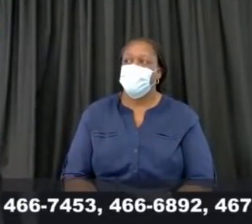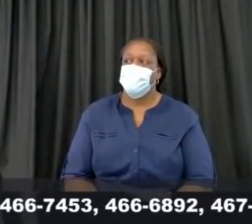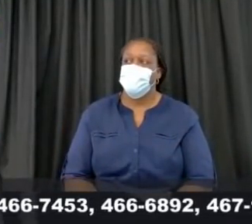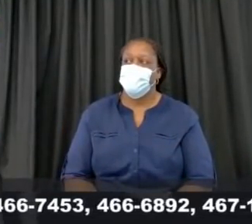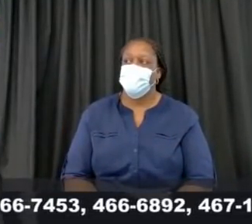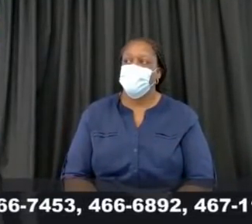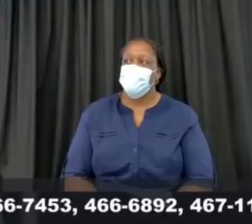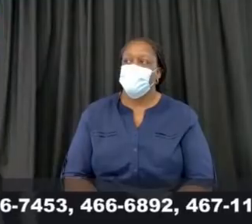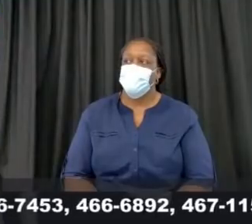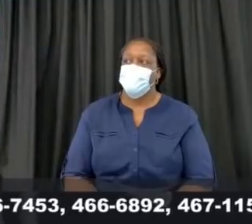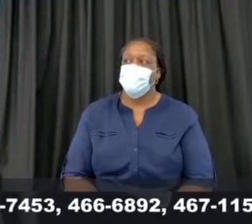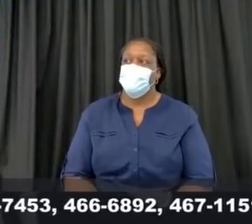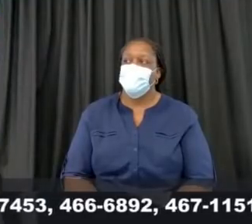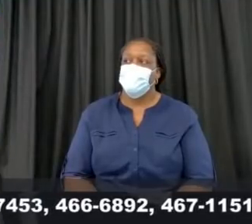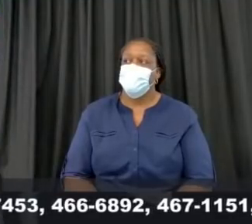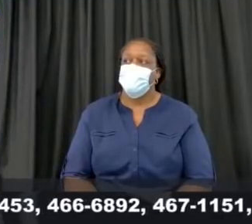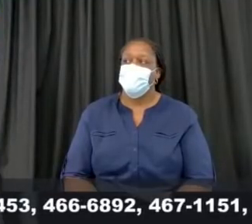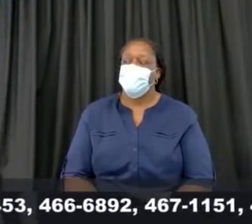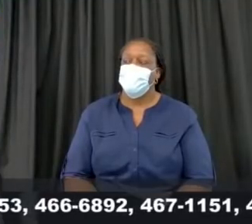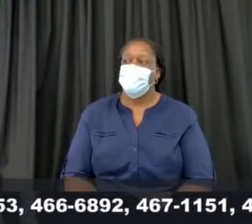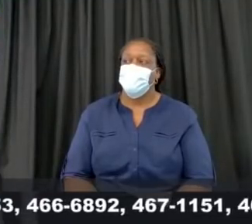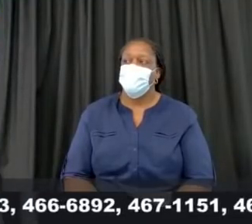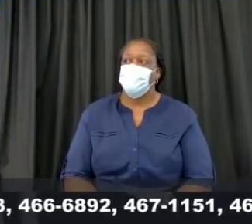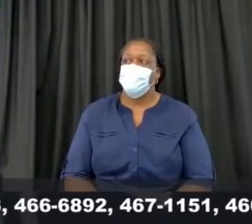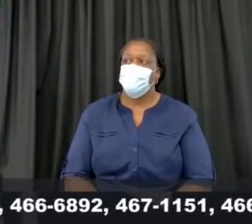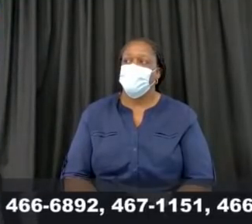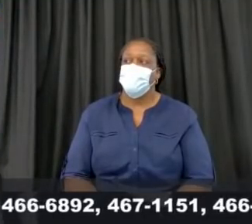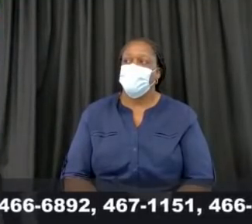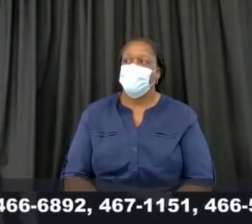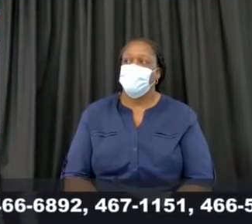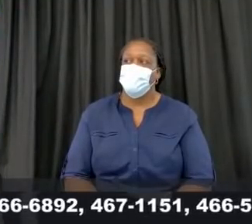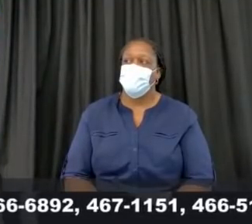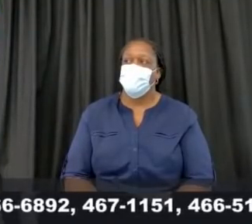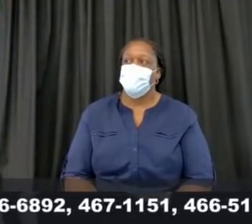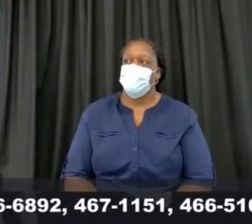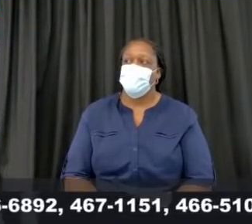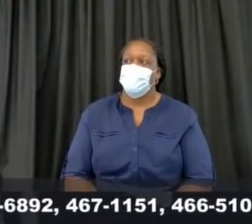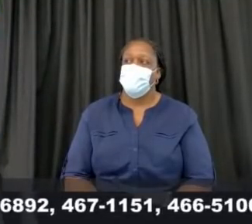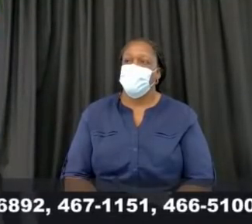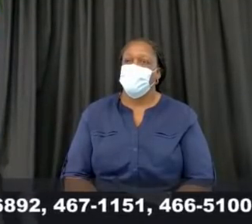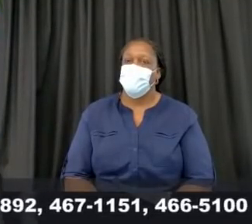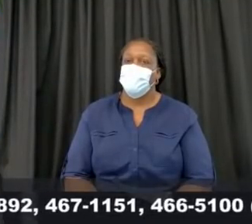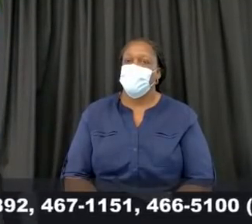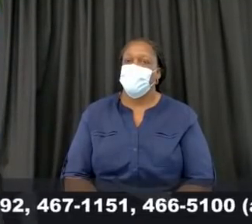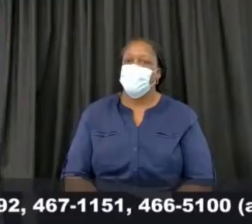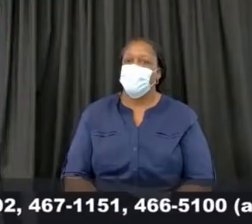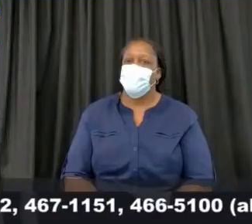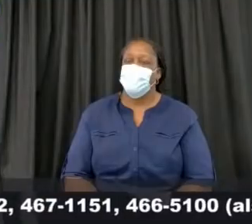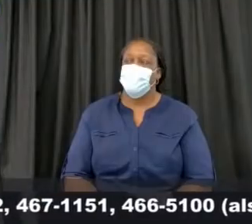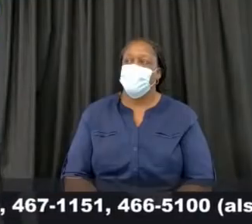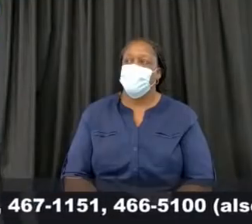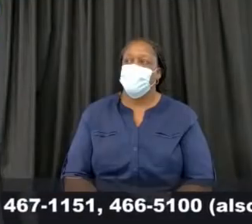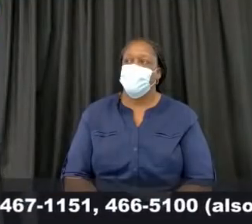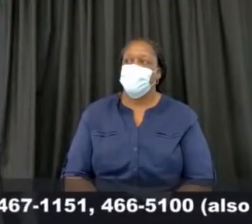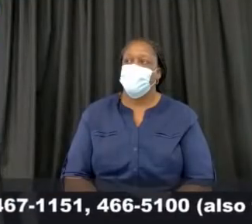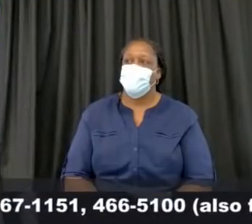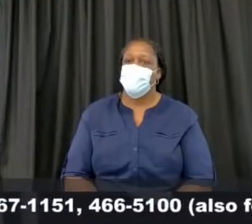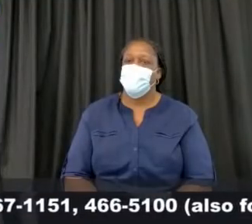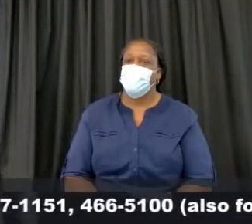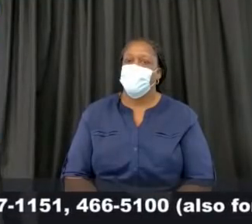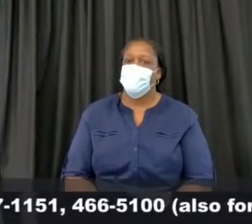quarantine process? So this person is a turnaround passenger who takes the next flight out without leaving the